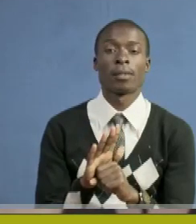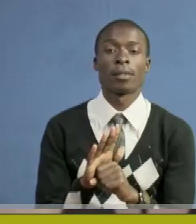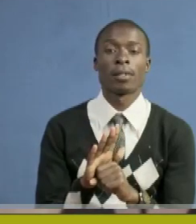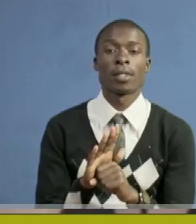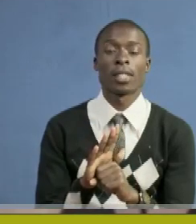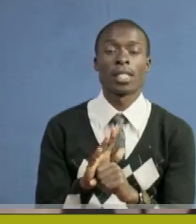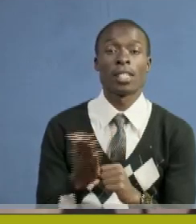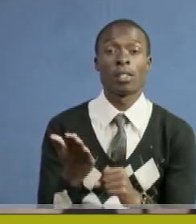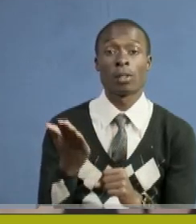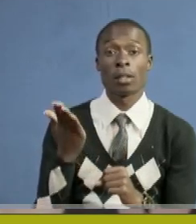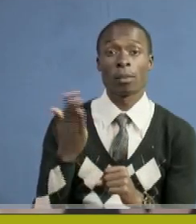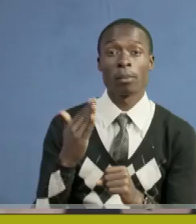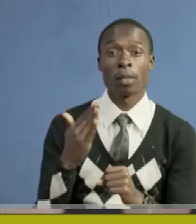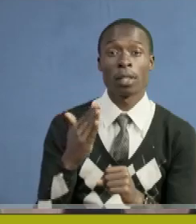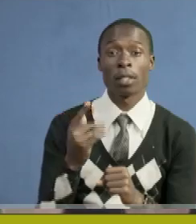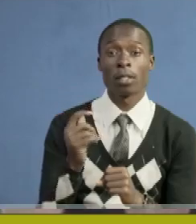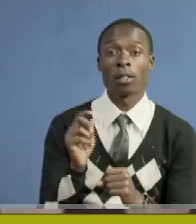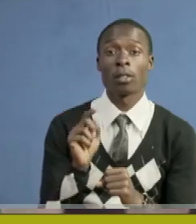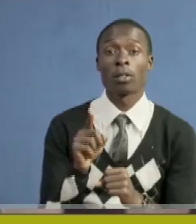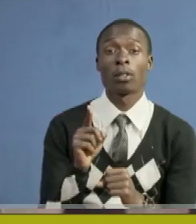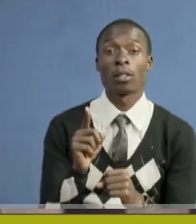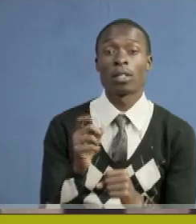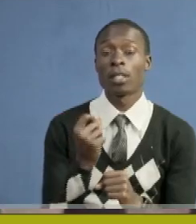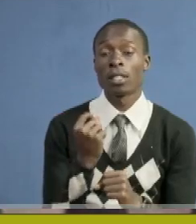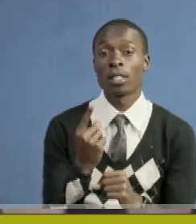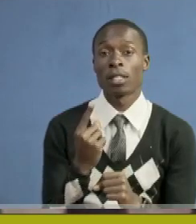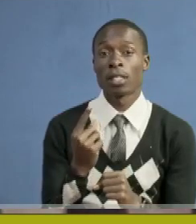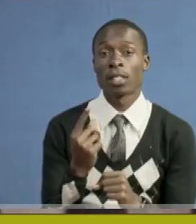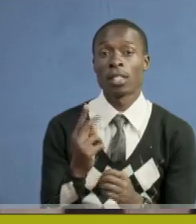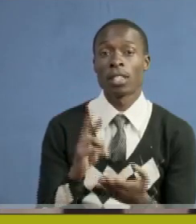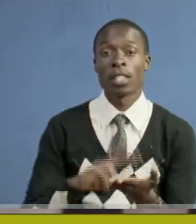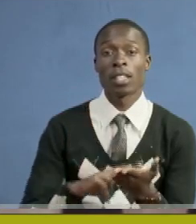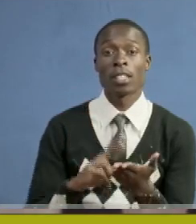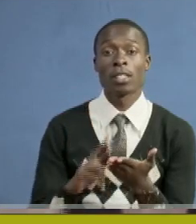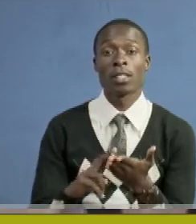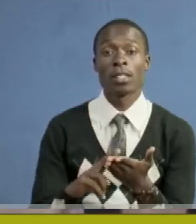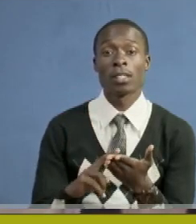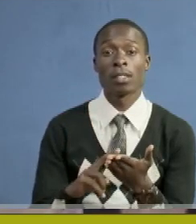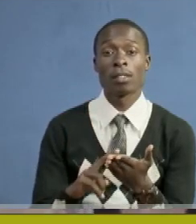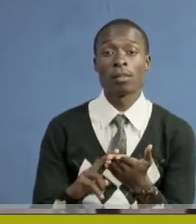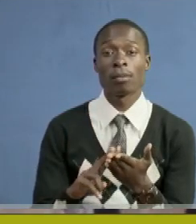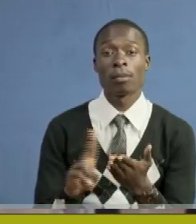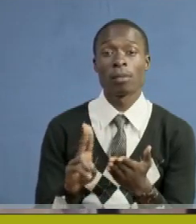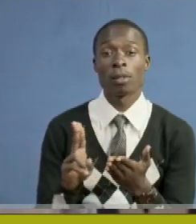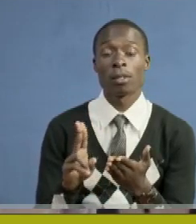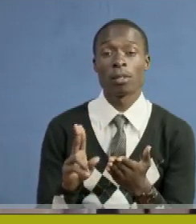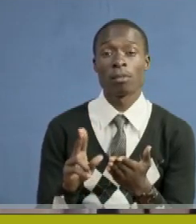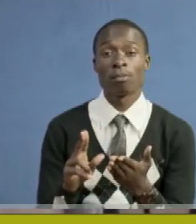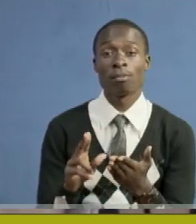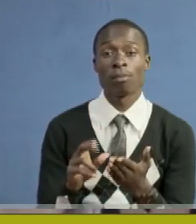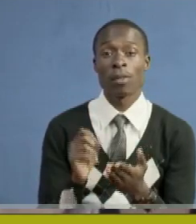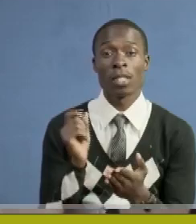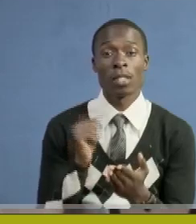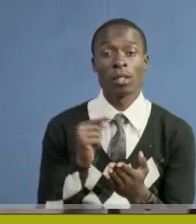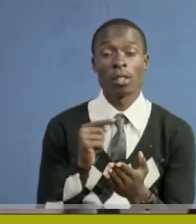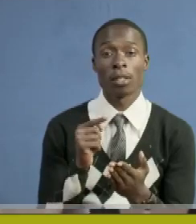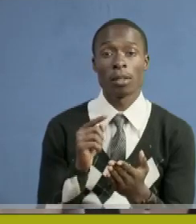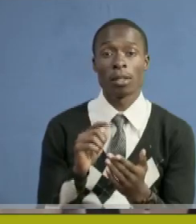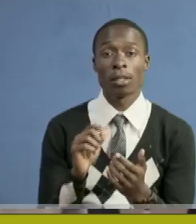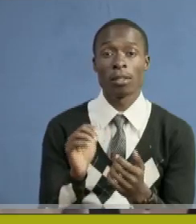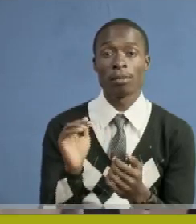businessmen to come back to you and say the only resource that were used to condemn our crop came from KEBS.